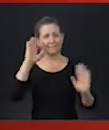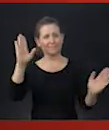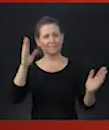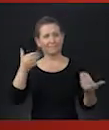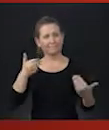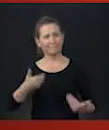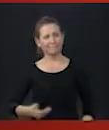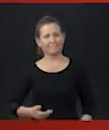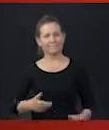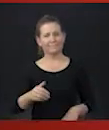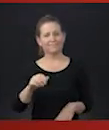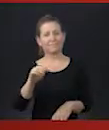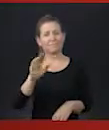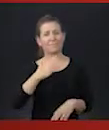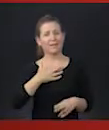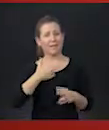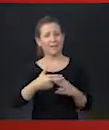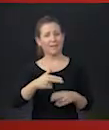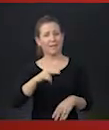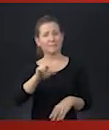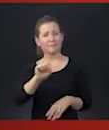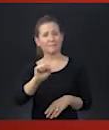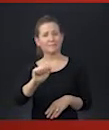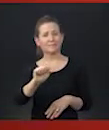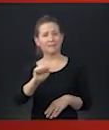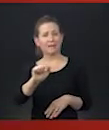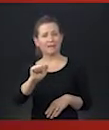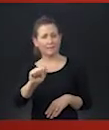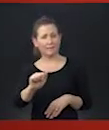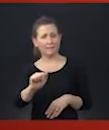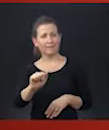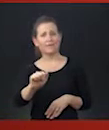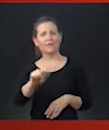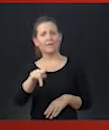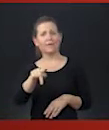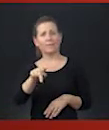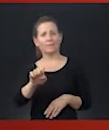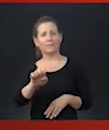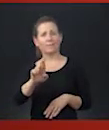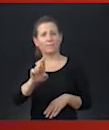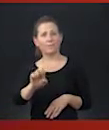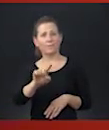Hi. My name is Jacob.